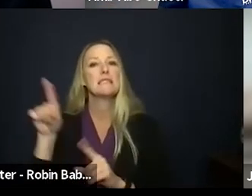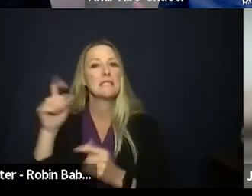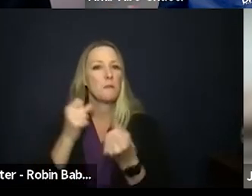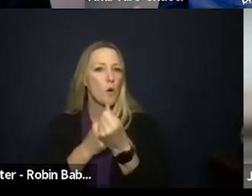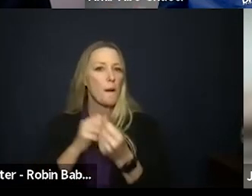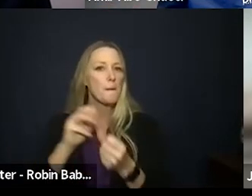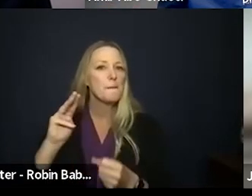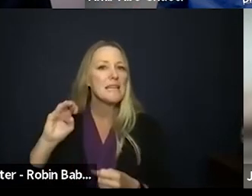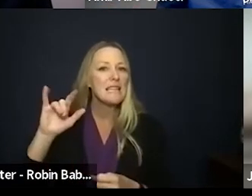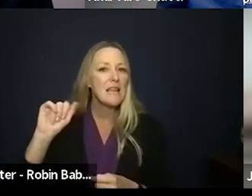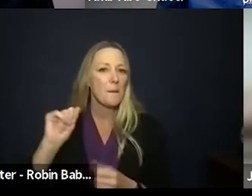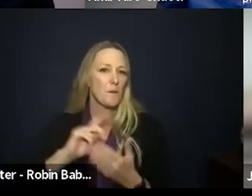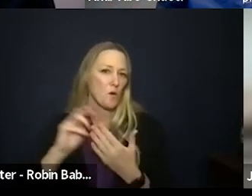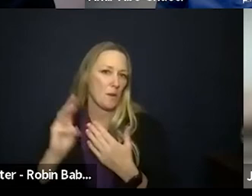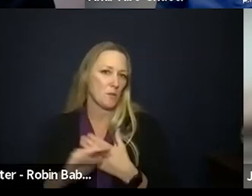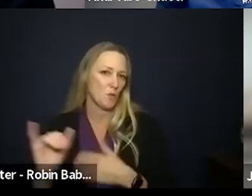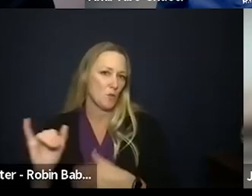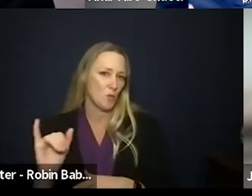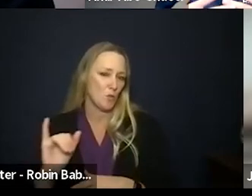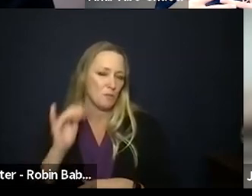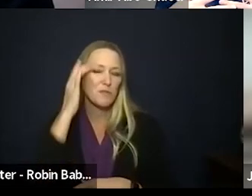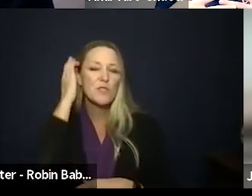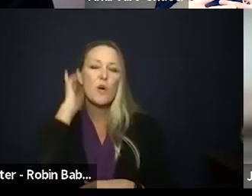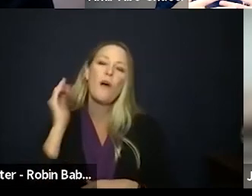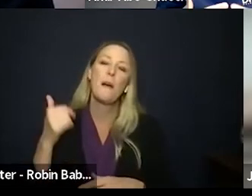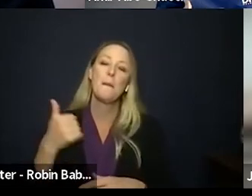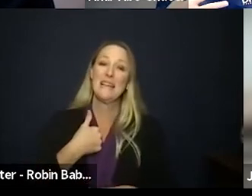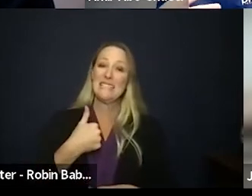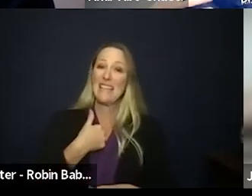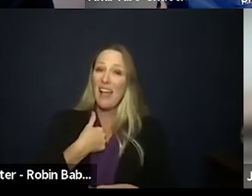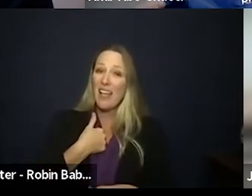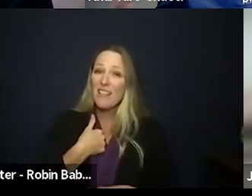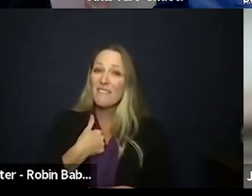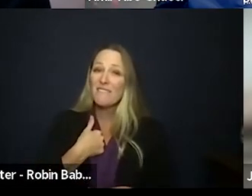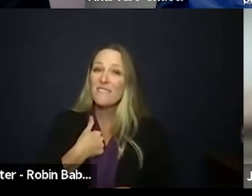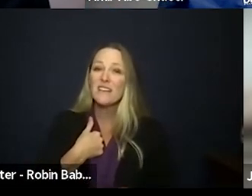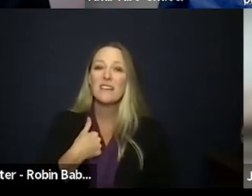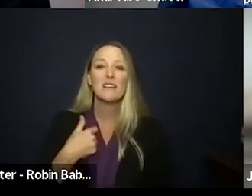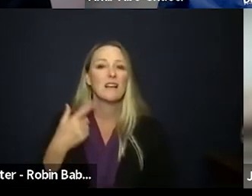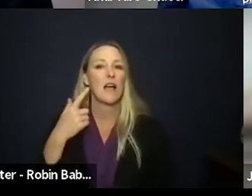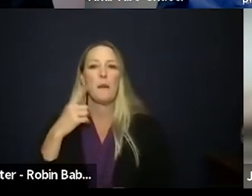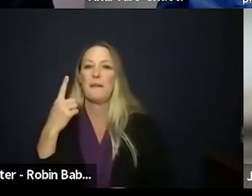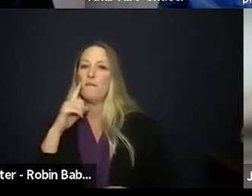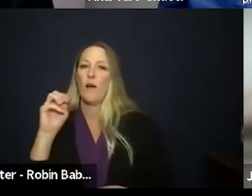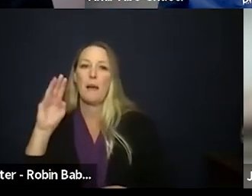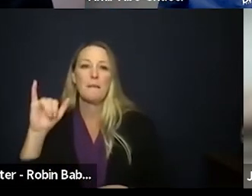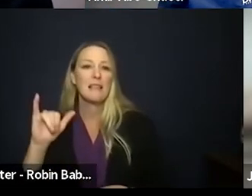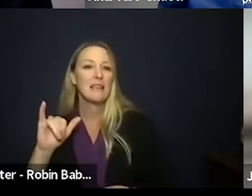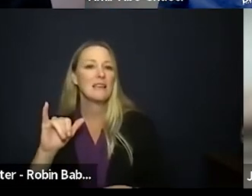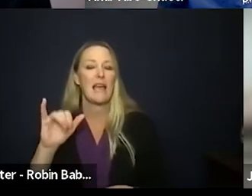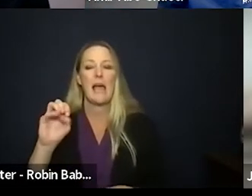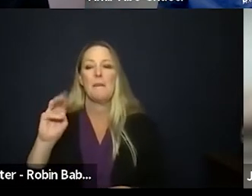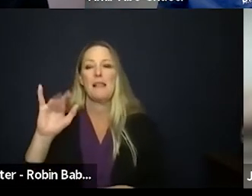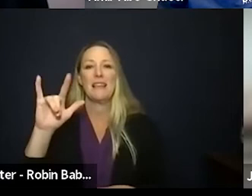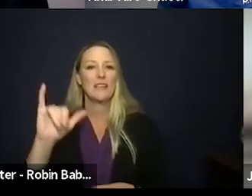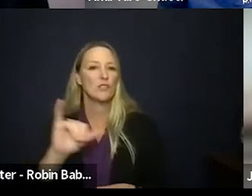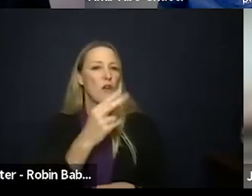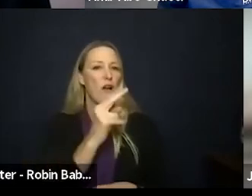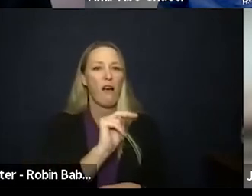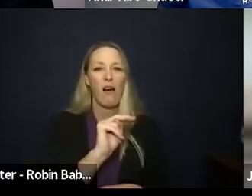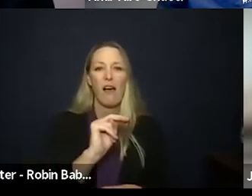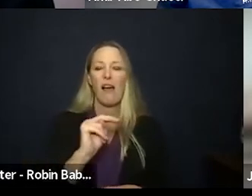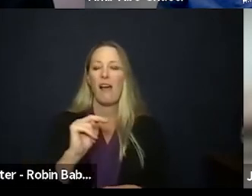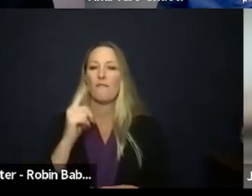program as well and so i just personally i think for emily and john and for the school and the whole community that this is going to